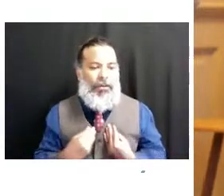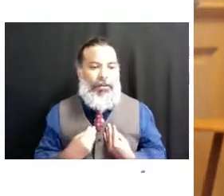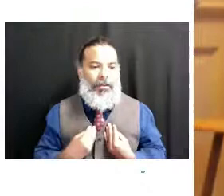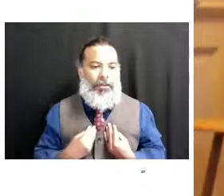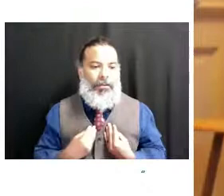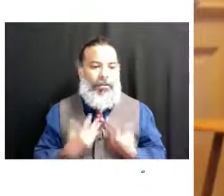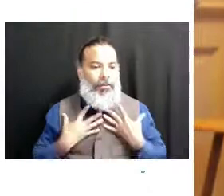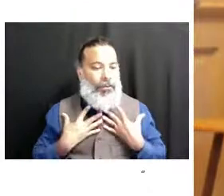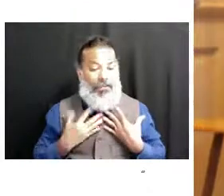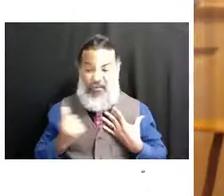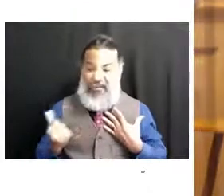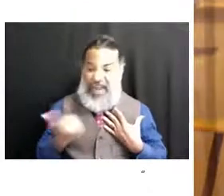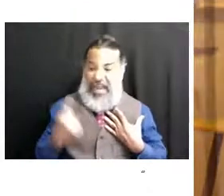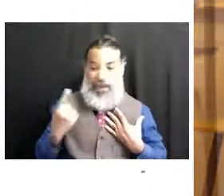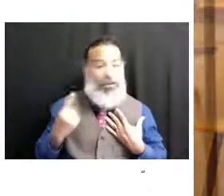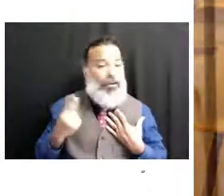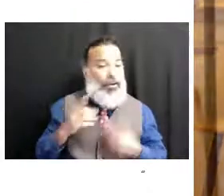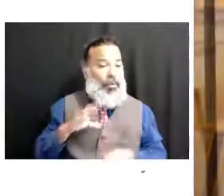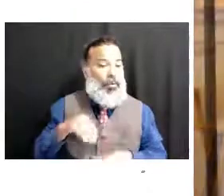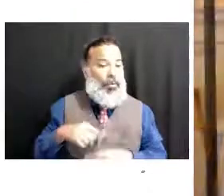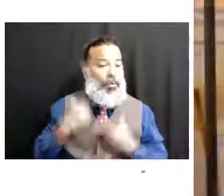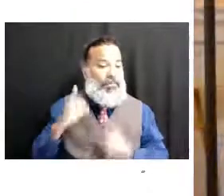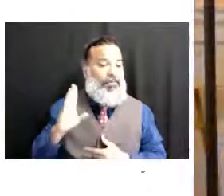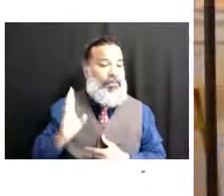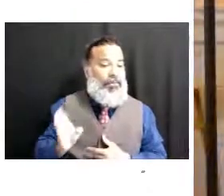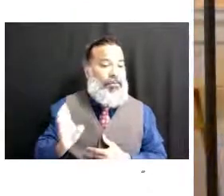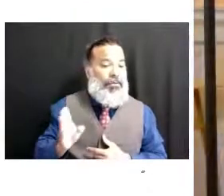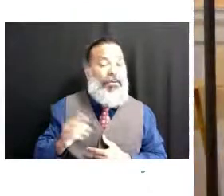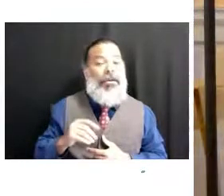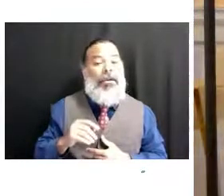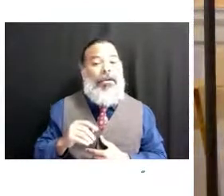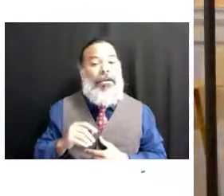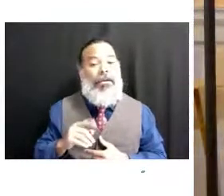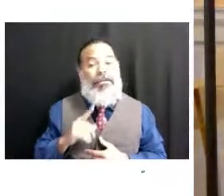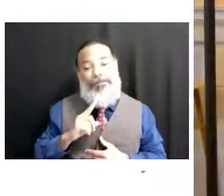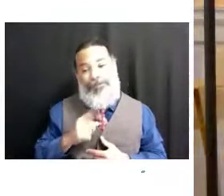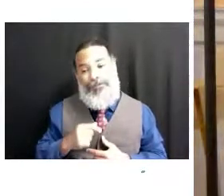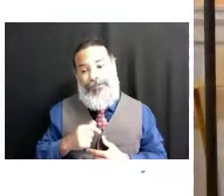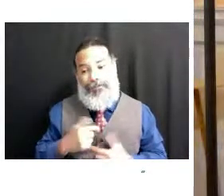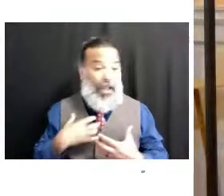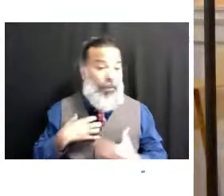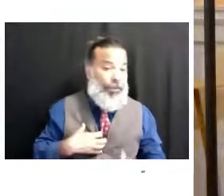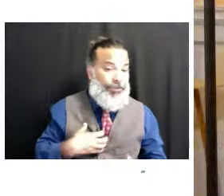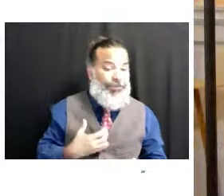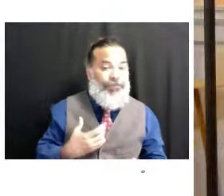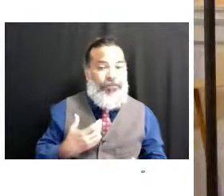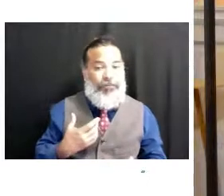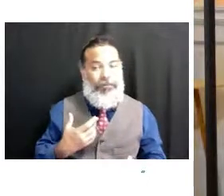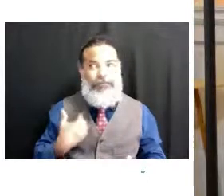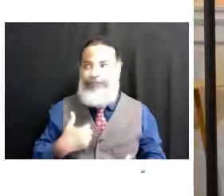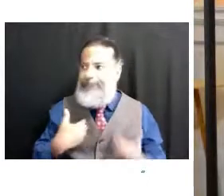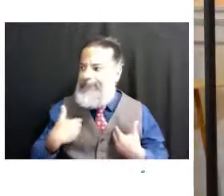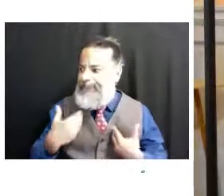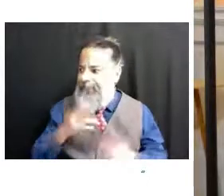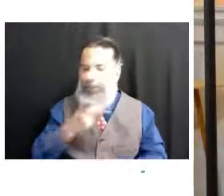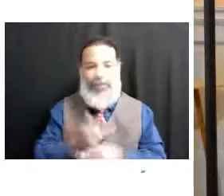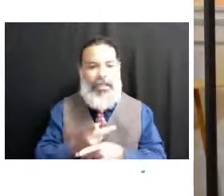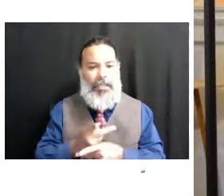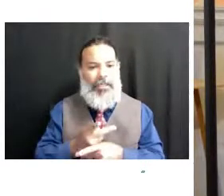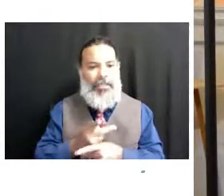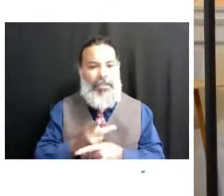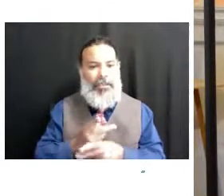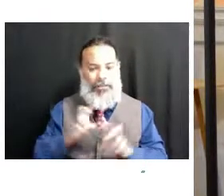all Baltimoreans. I only wish that we could have some kind of a square, as